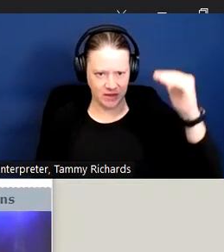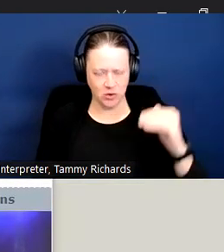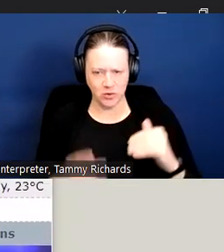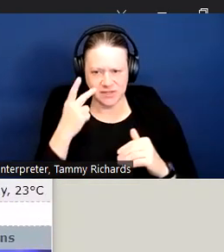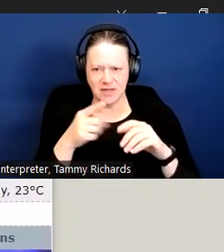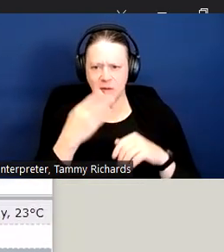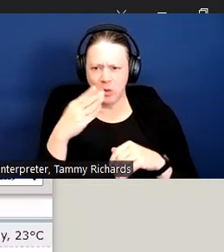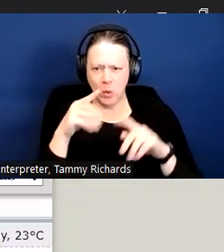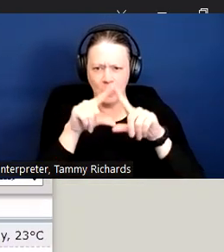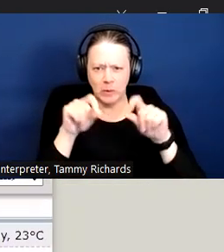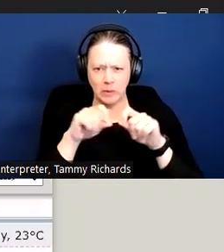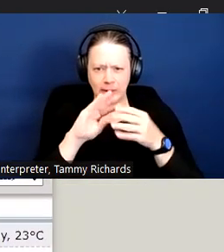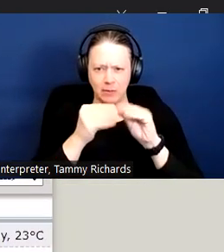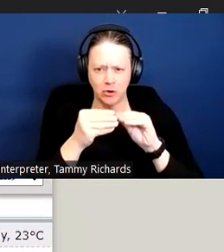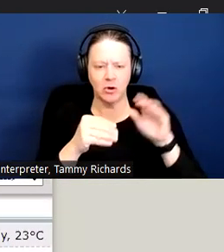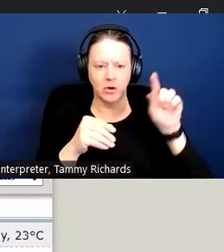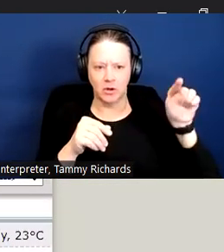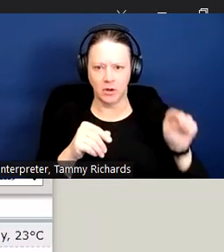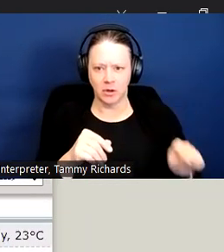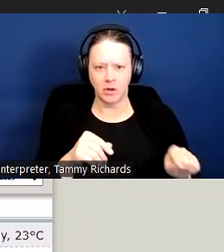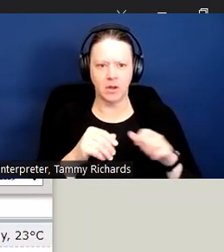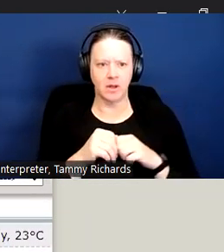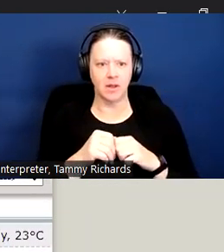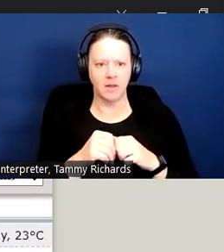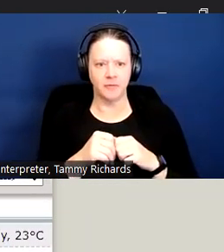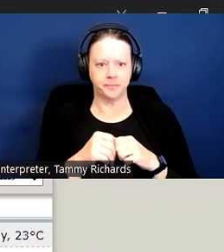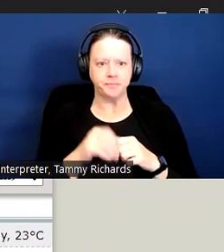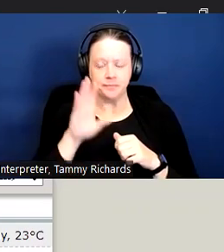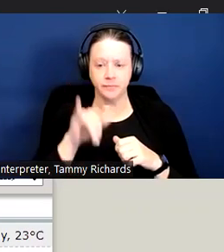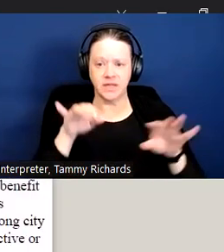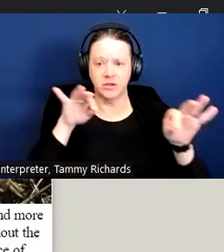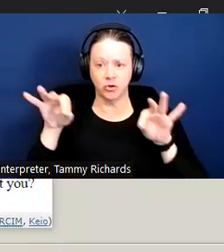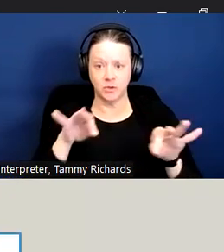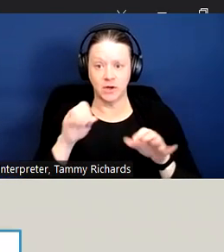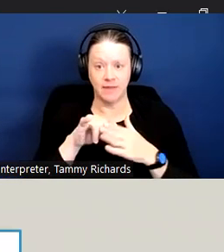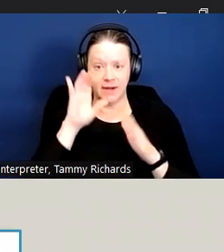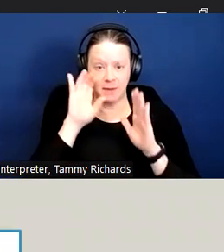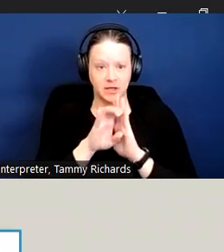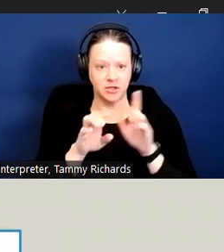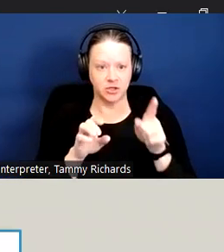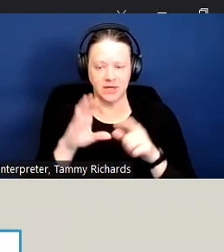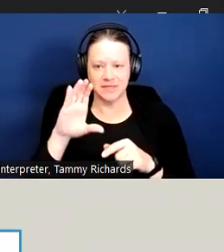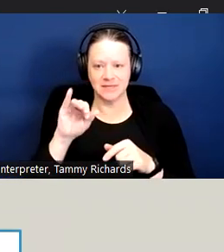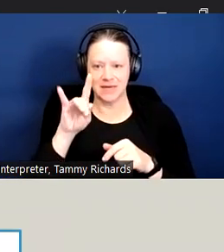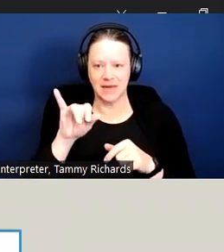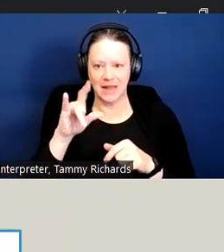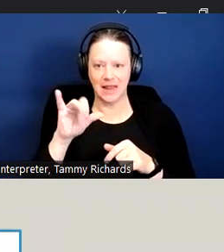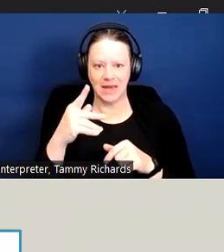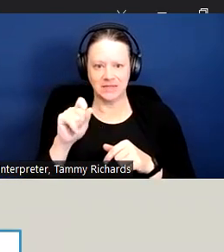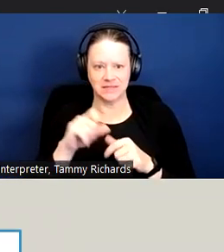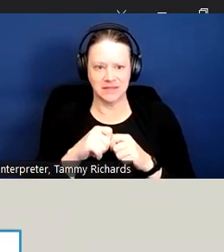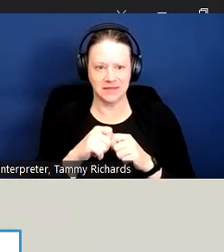see, are usually pointing to, like, this one is the description of this image, City Lights, where it's